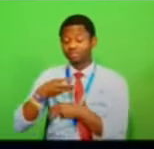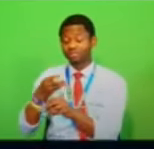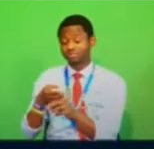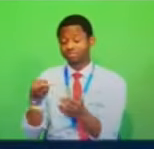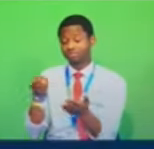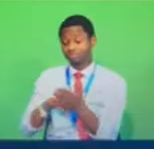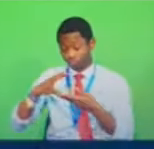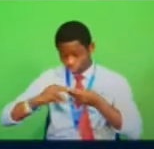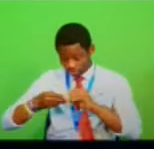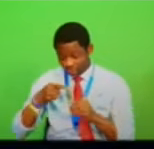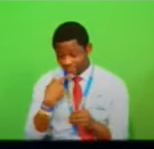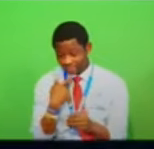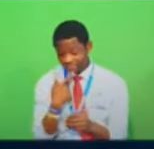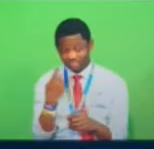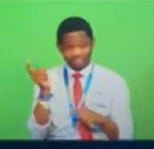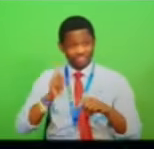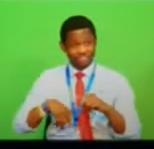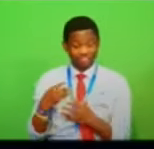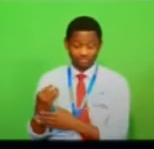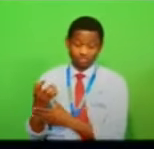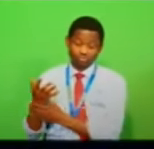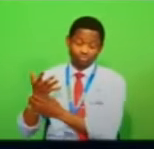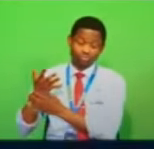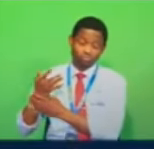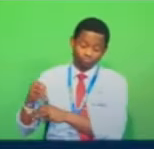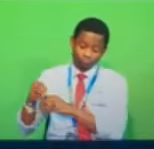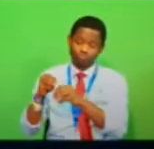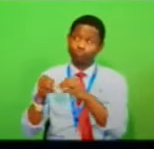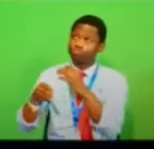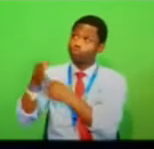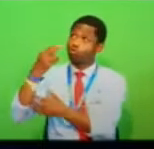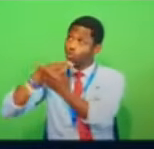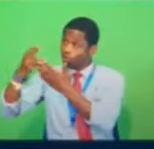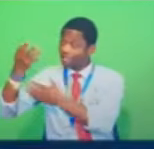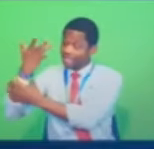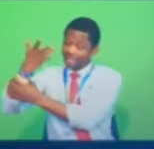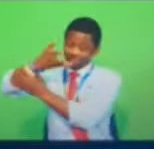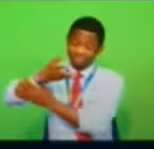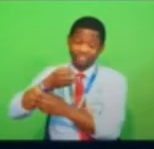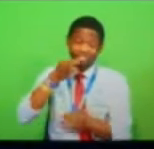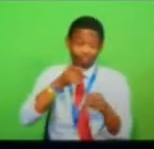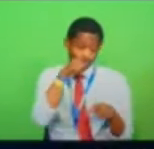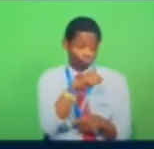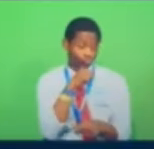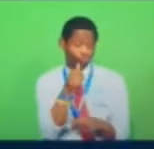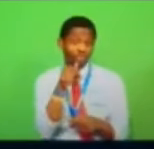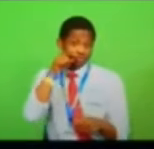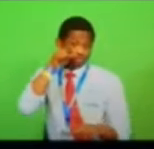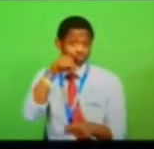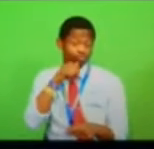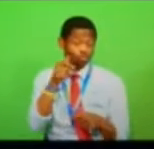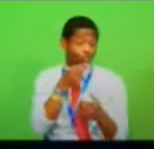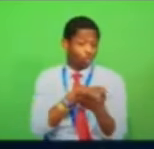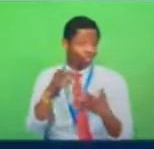you cannot move the hand of a holy God if you are not holy. Hallelujah. And